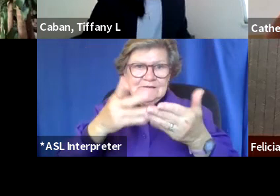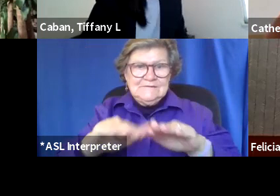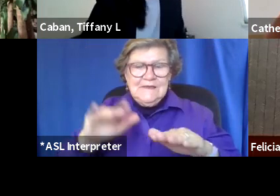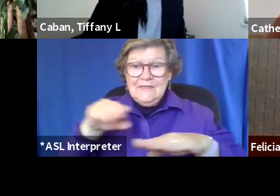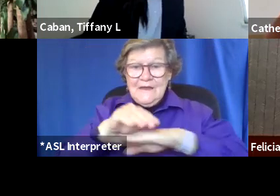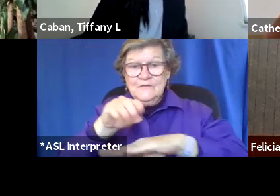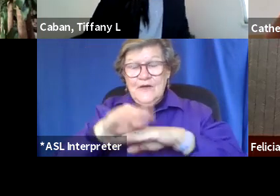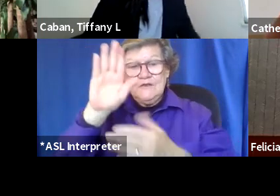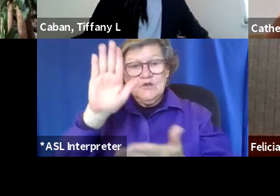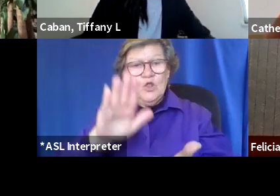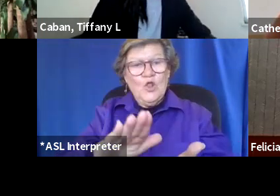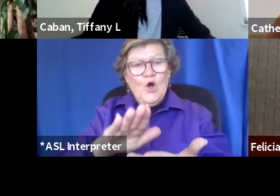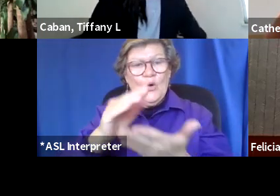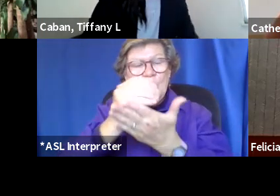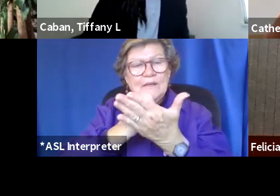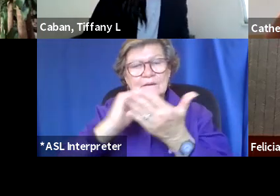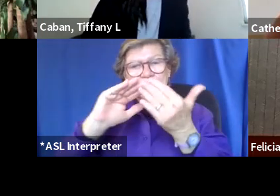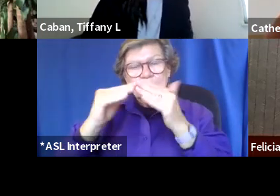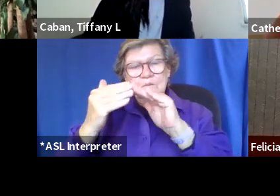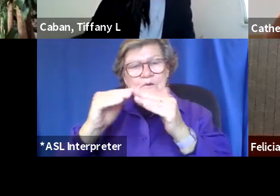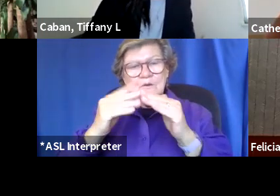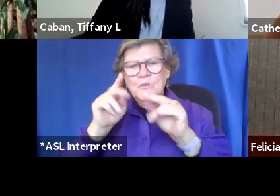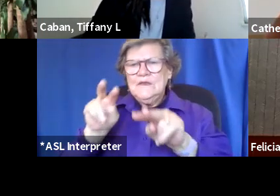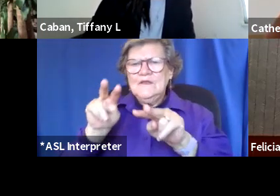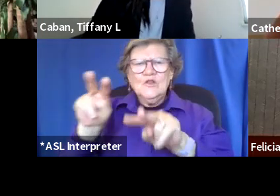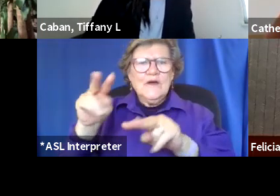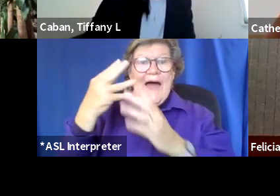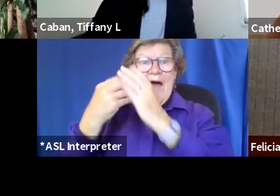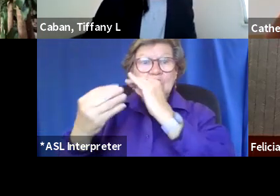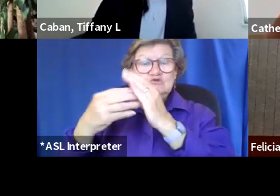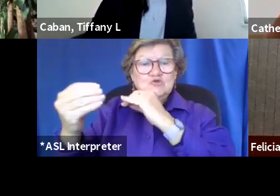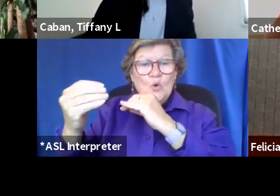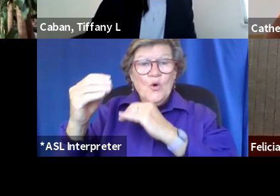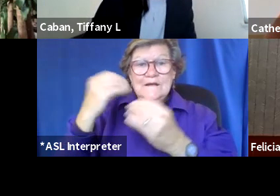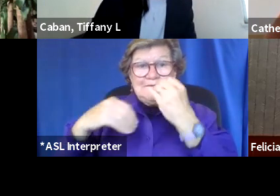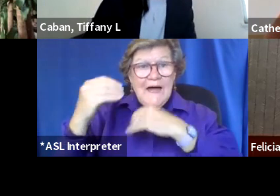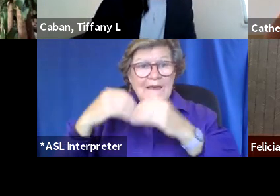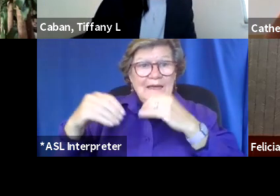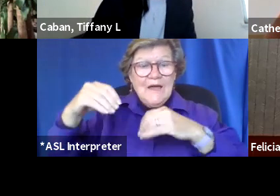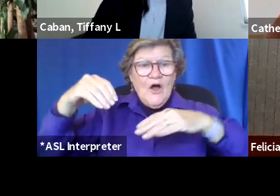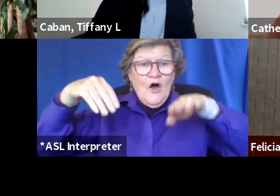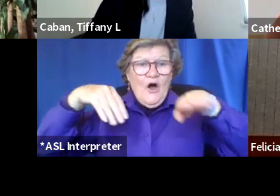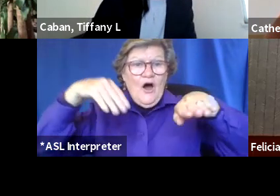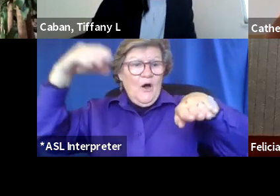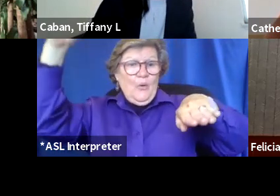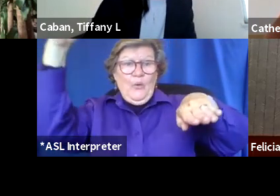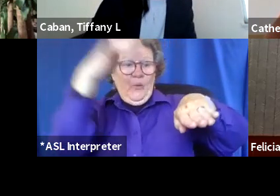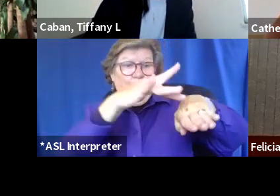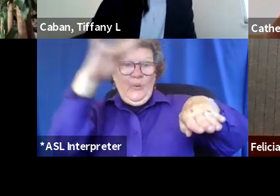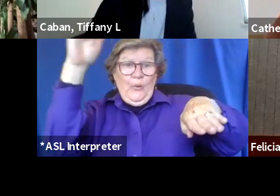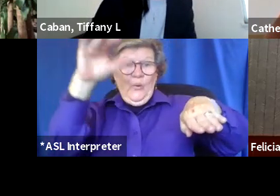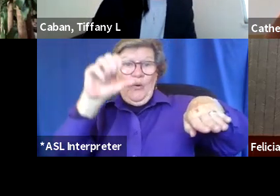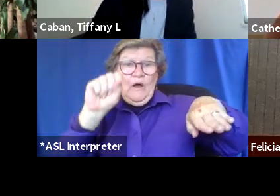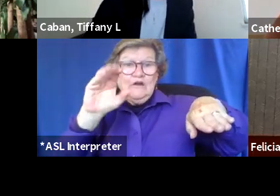income communities. We need to look at all these outdoor dinings and putting solar panels on there, really like on the ground, nitty gritty things to help